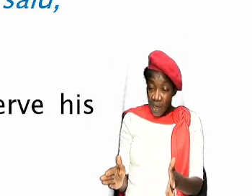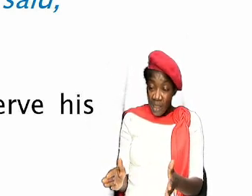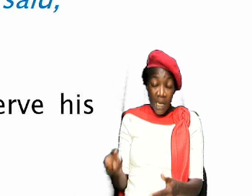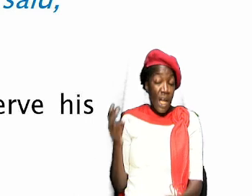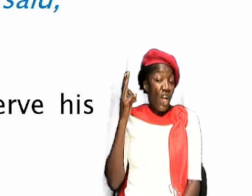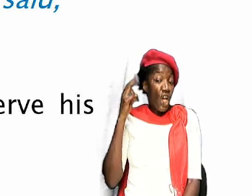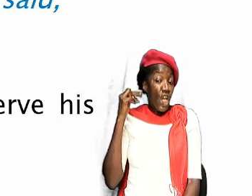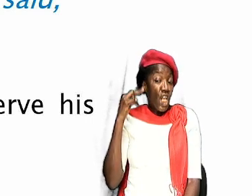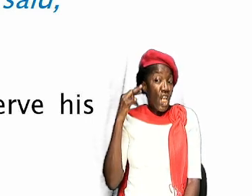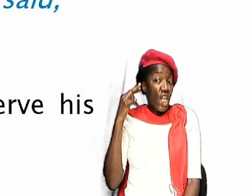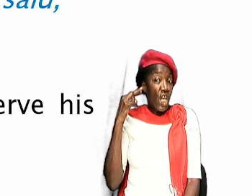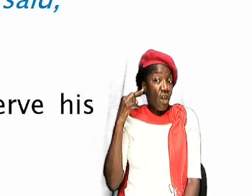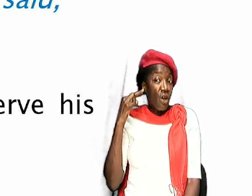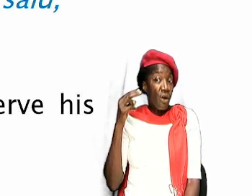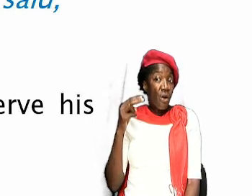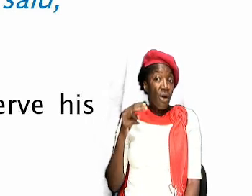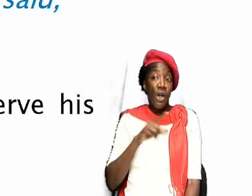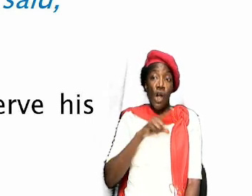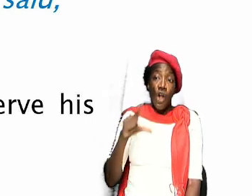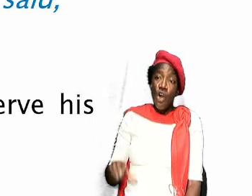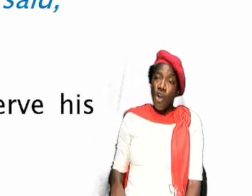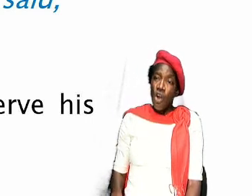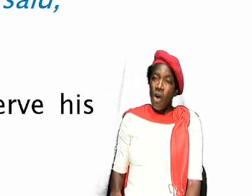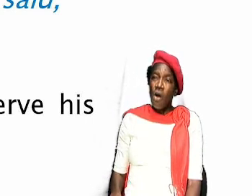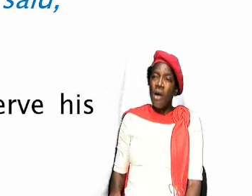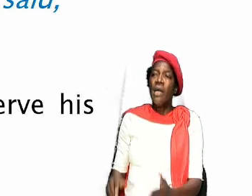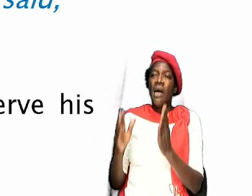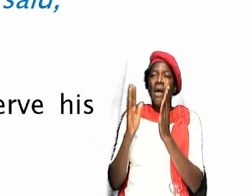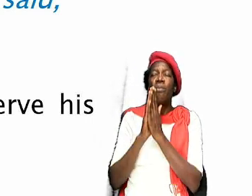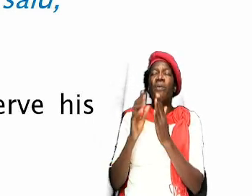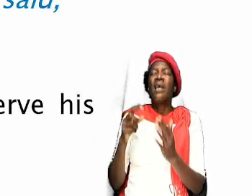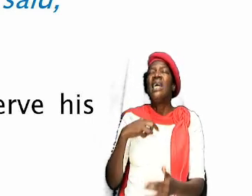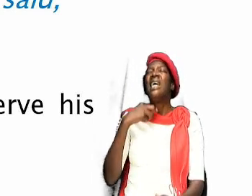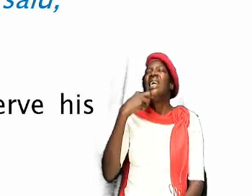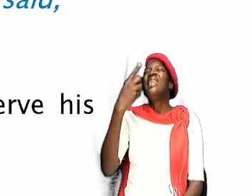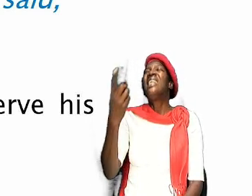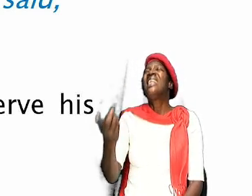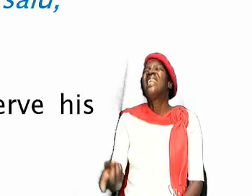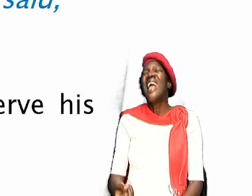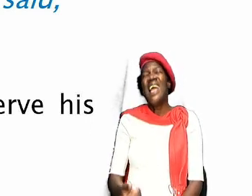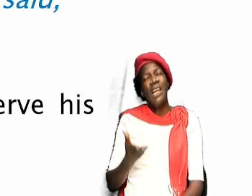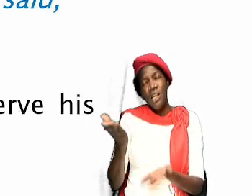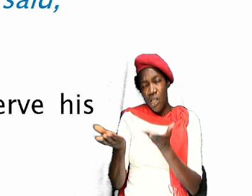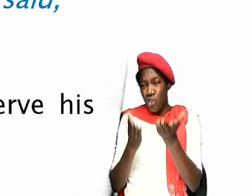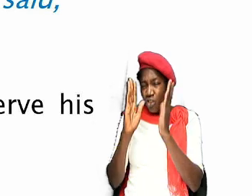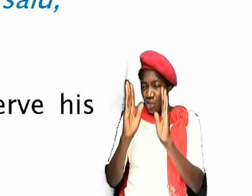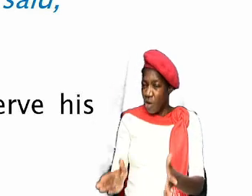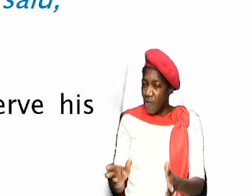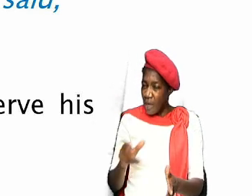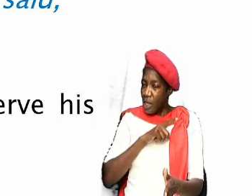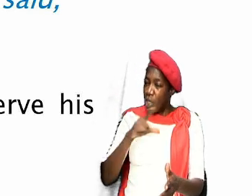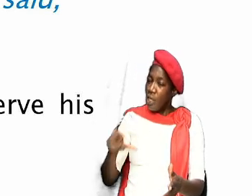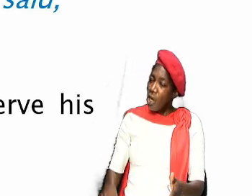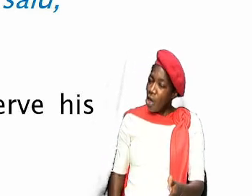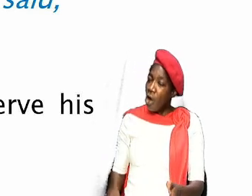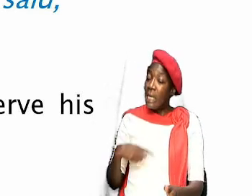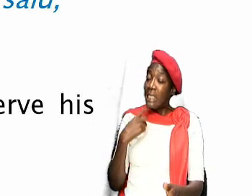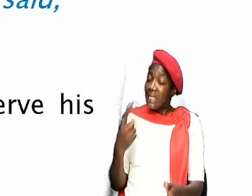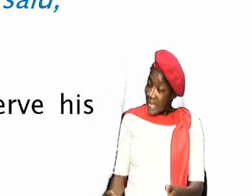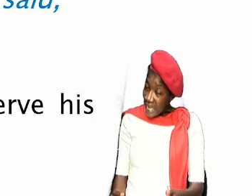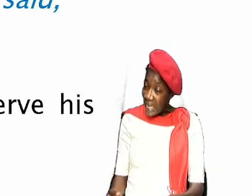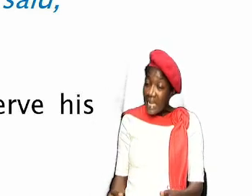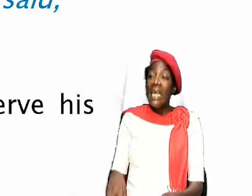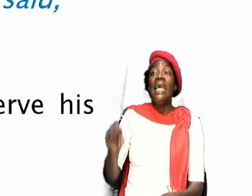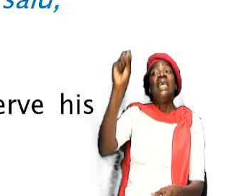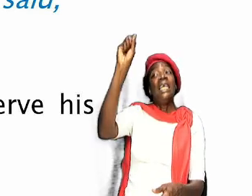heard. O Lord God of Israel, I pray, tell your servant. And the Lord said, he